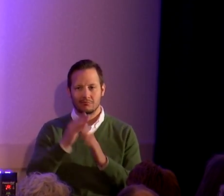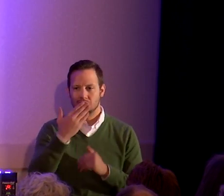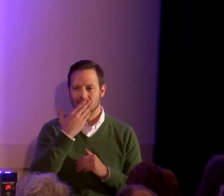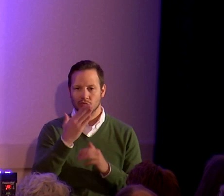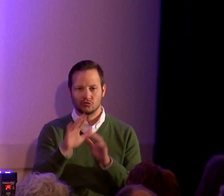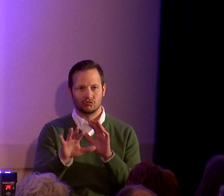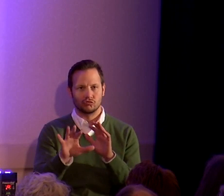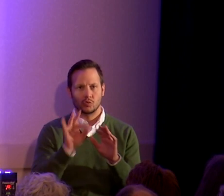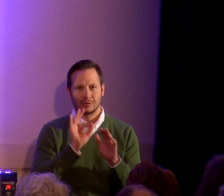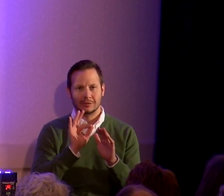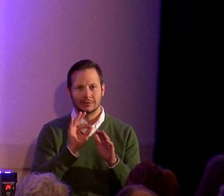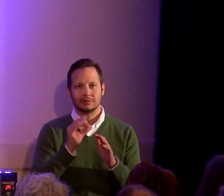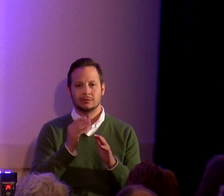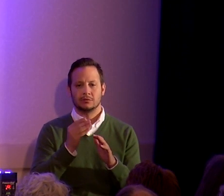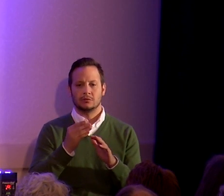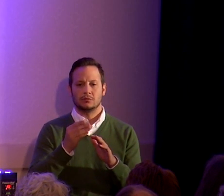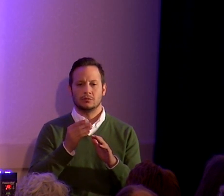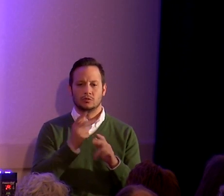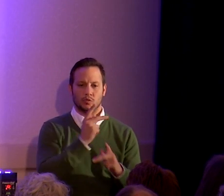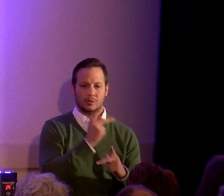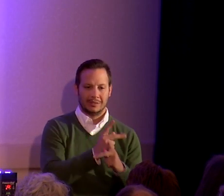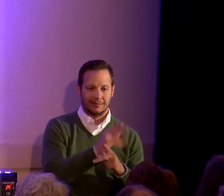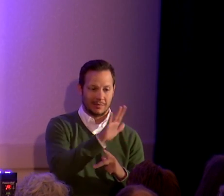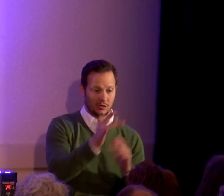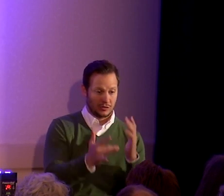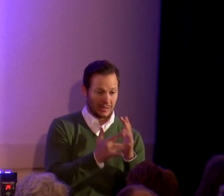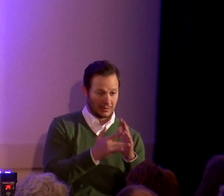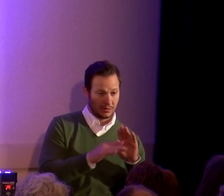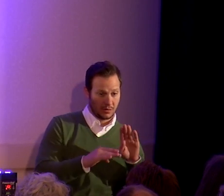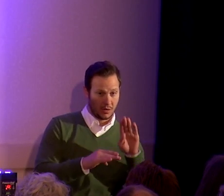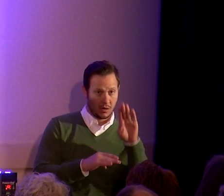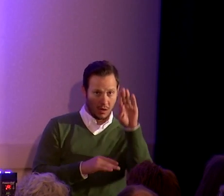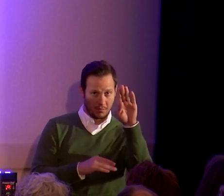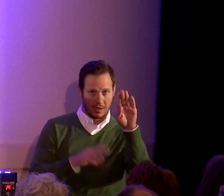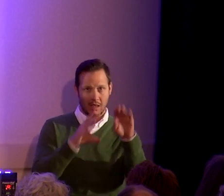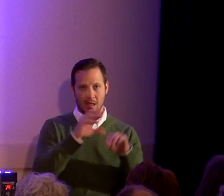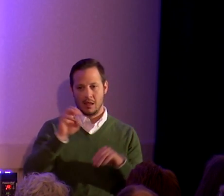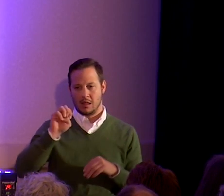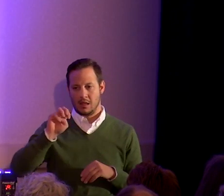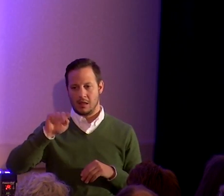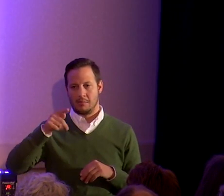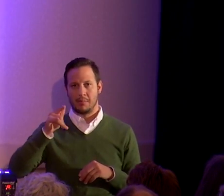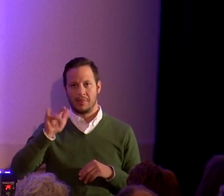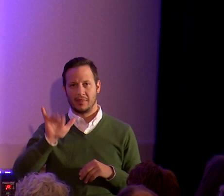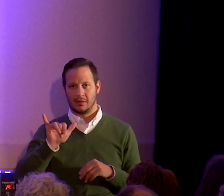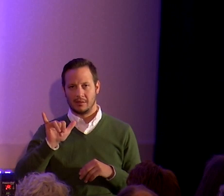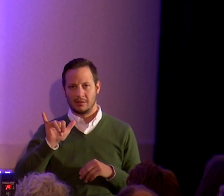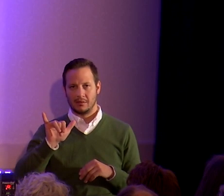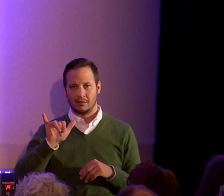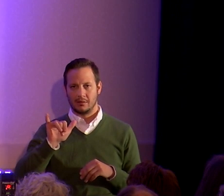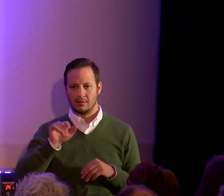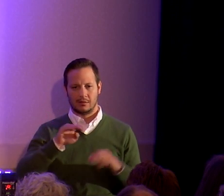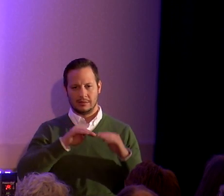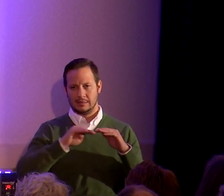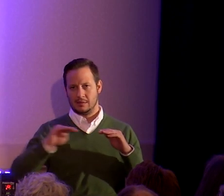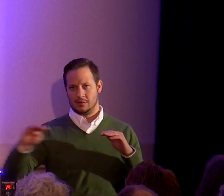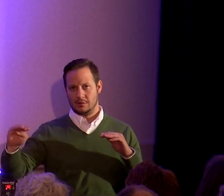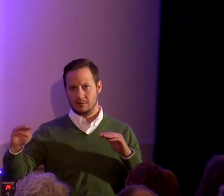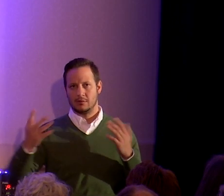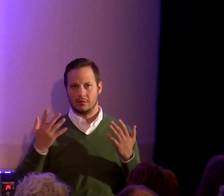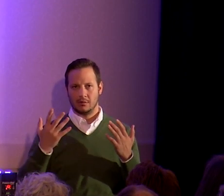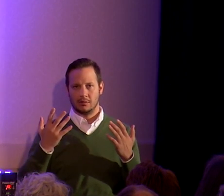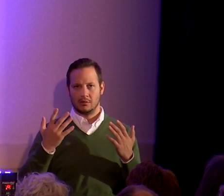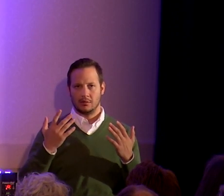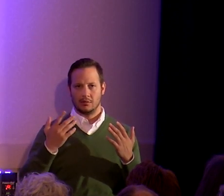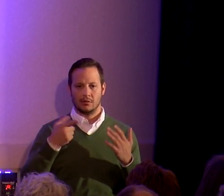to increase empathy to keep pace with their technological progression, and someone pushed the button. It's built into intelligent life. You're going to push the button.